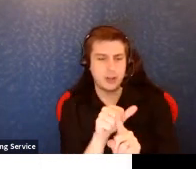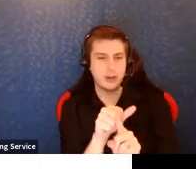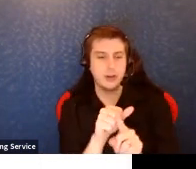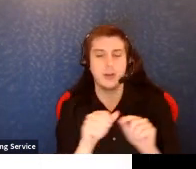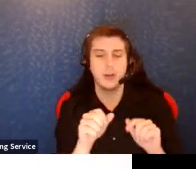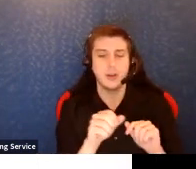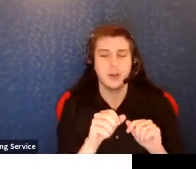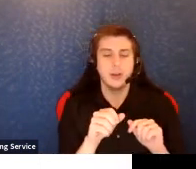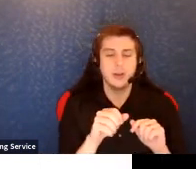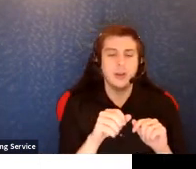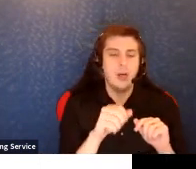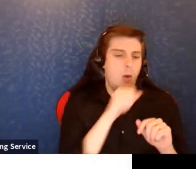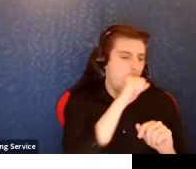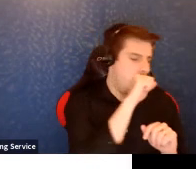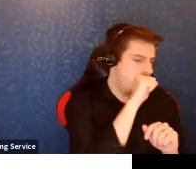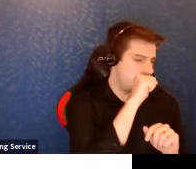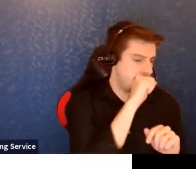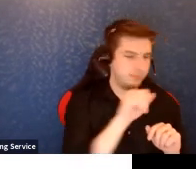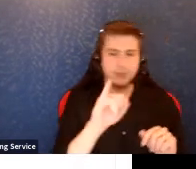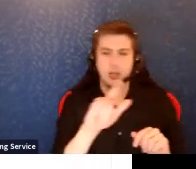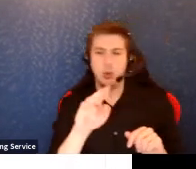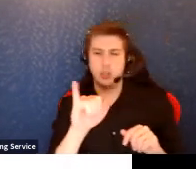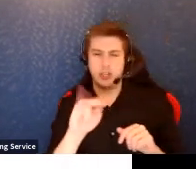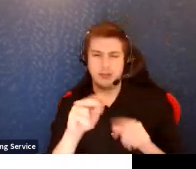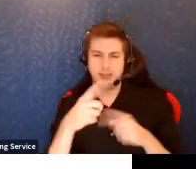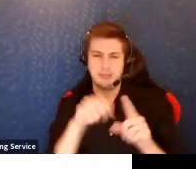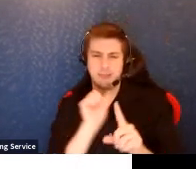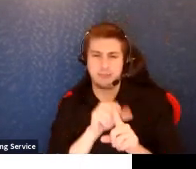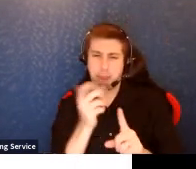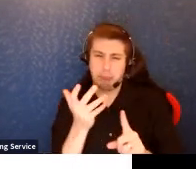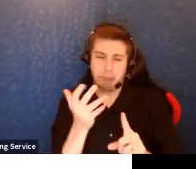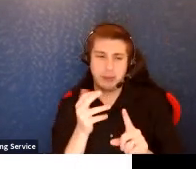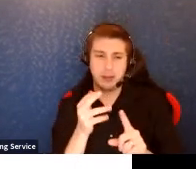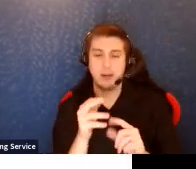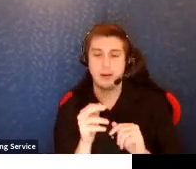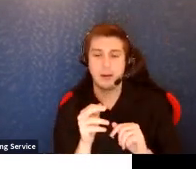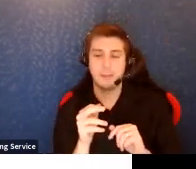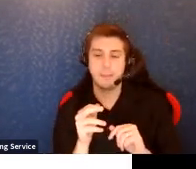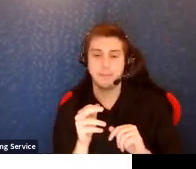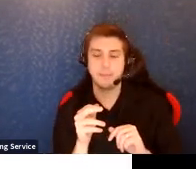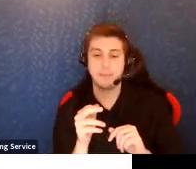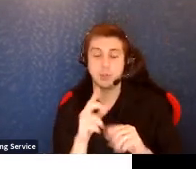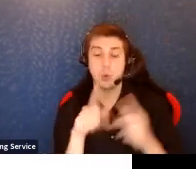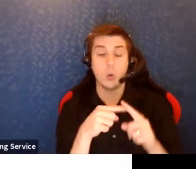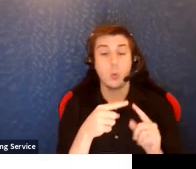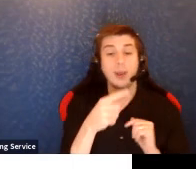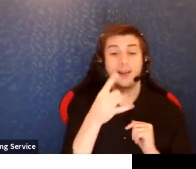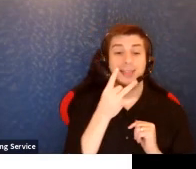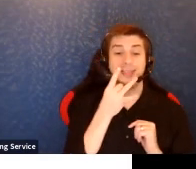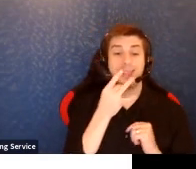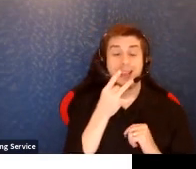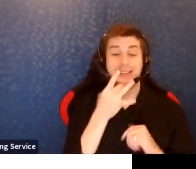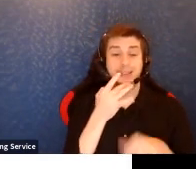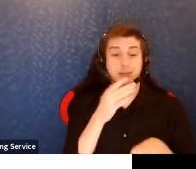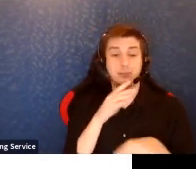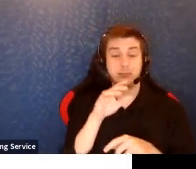Incorrectly perceiving an object as approaching or retreating due to its luminosity. Again, when we put lights on our drone, our lights are